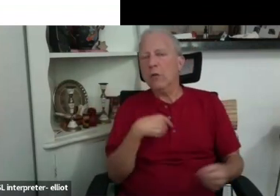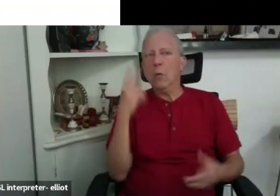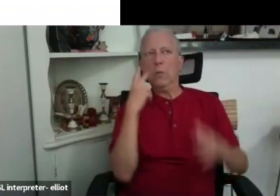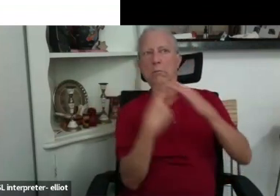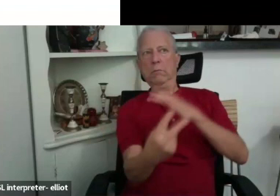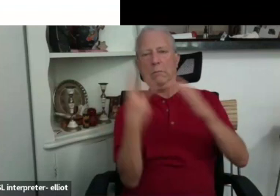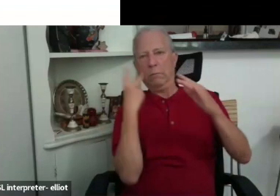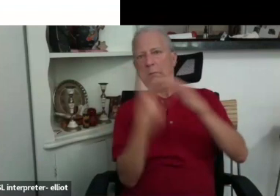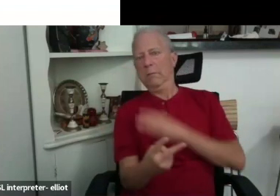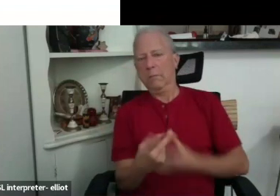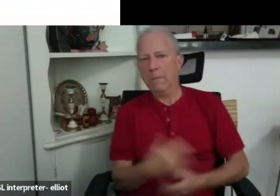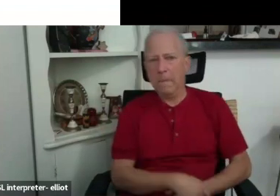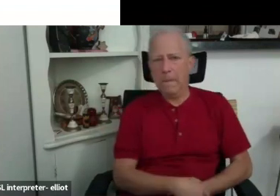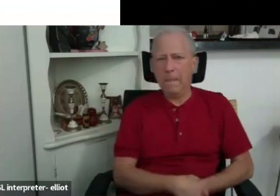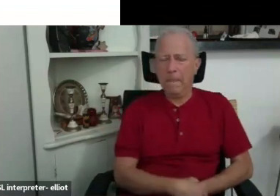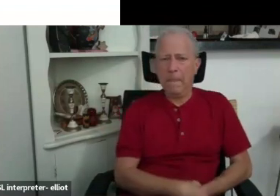anticipatory.